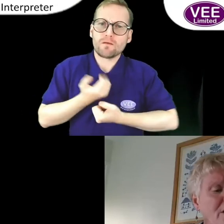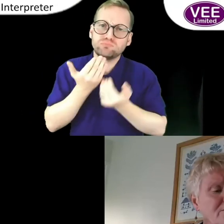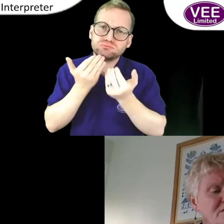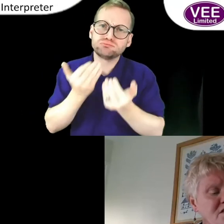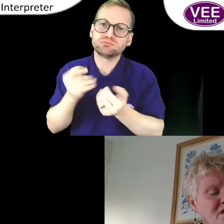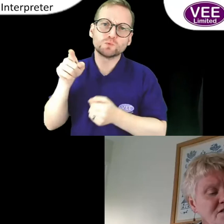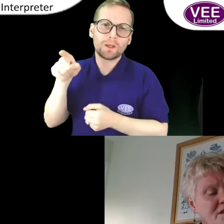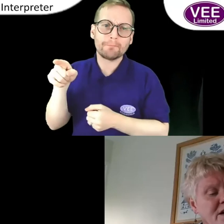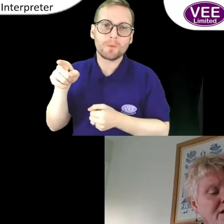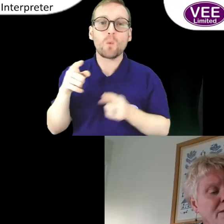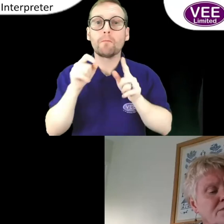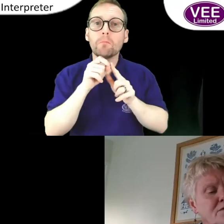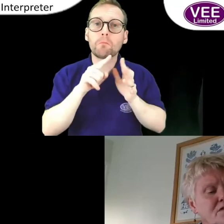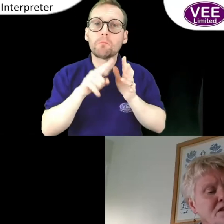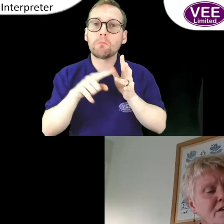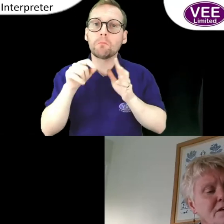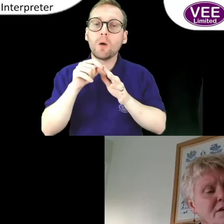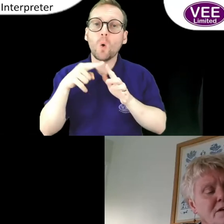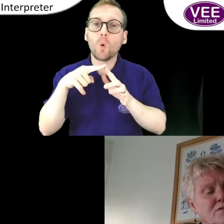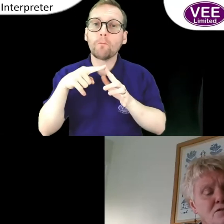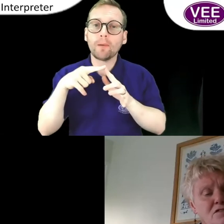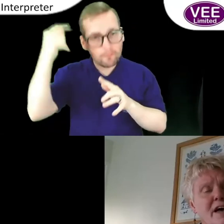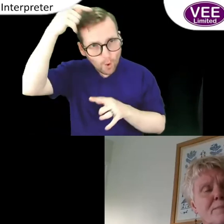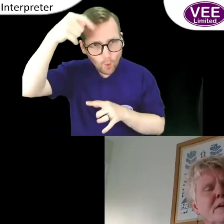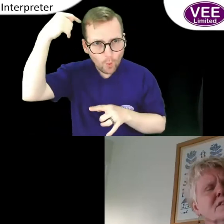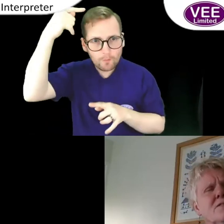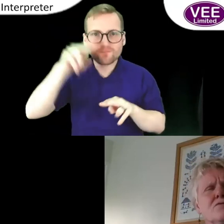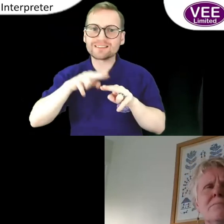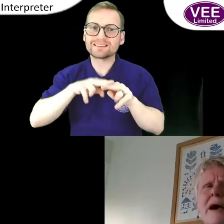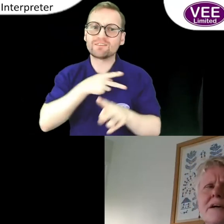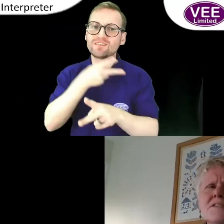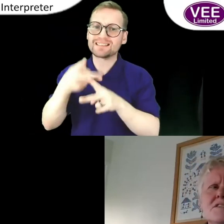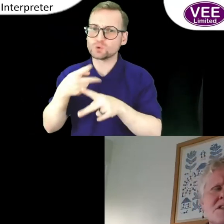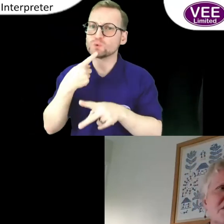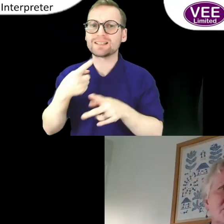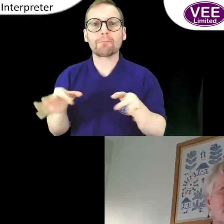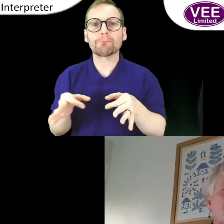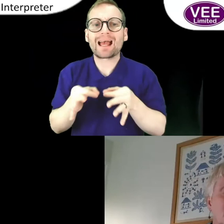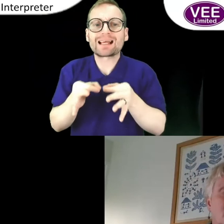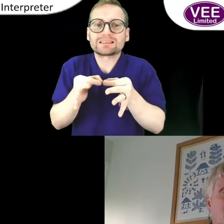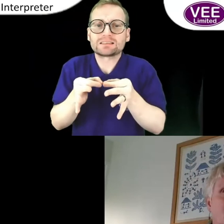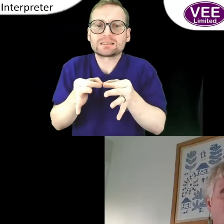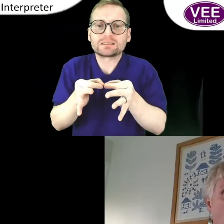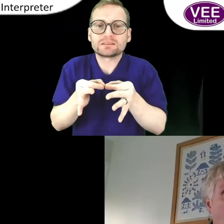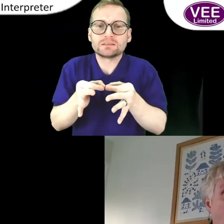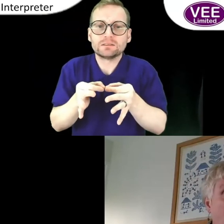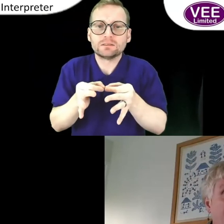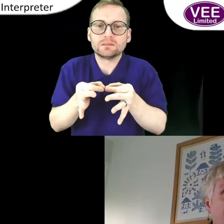When the Pope visited Lampedusa to say a penitential mass,